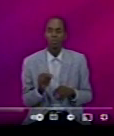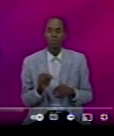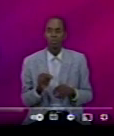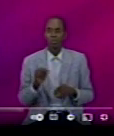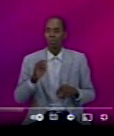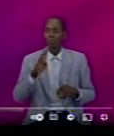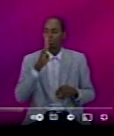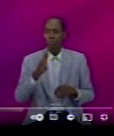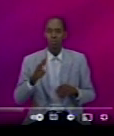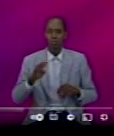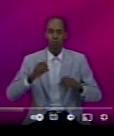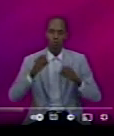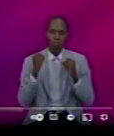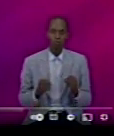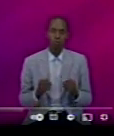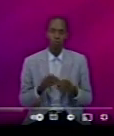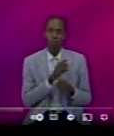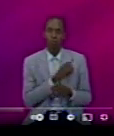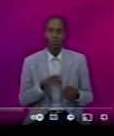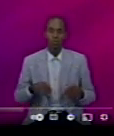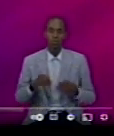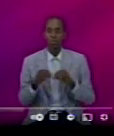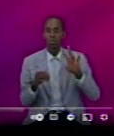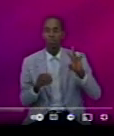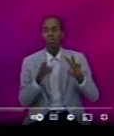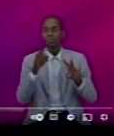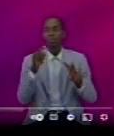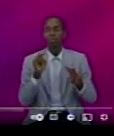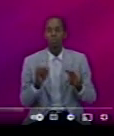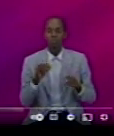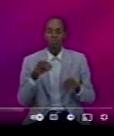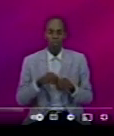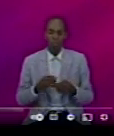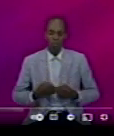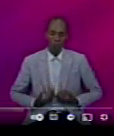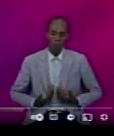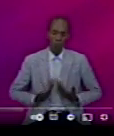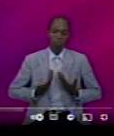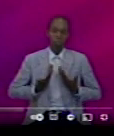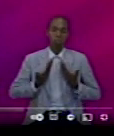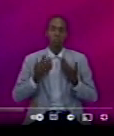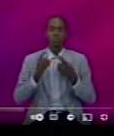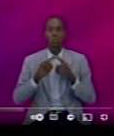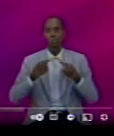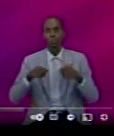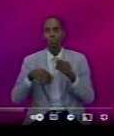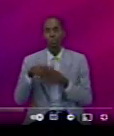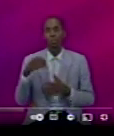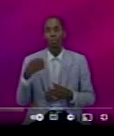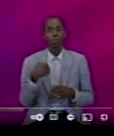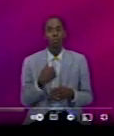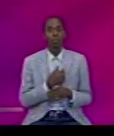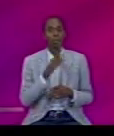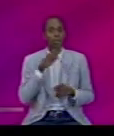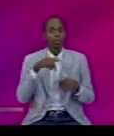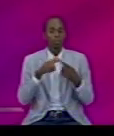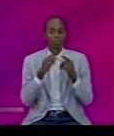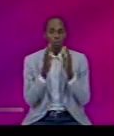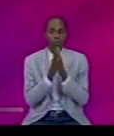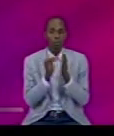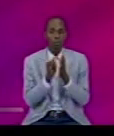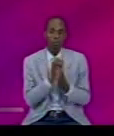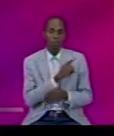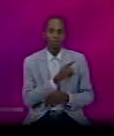doggedness. And number seven, you need the drive to go out. We are going to pray that God will give us